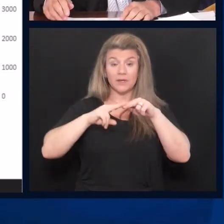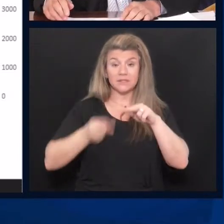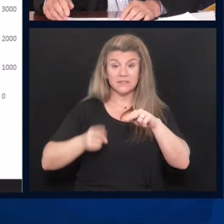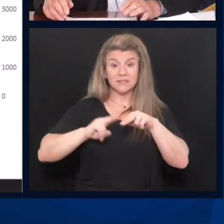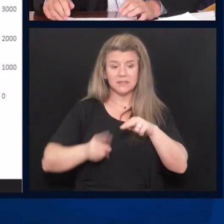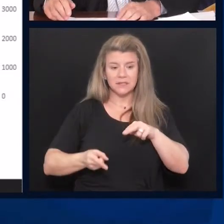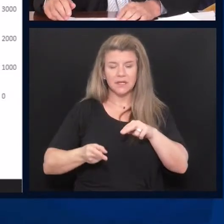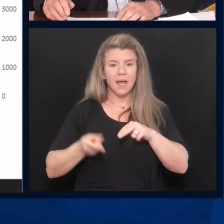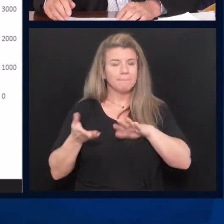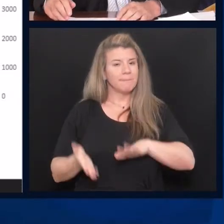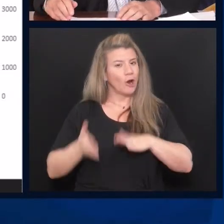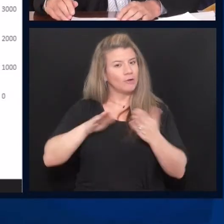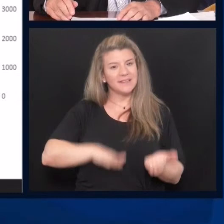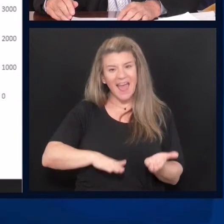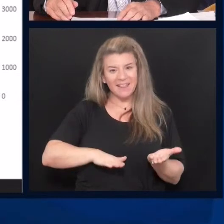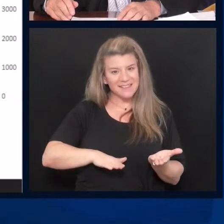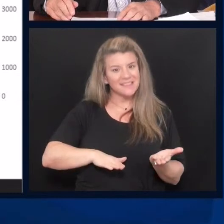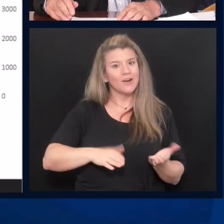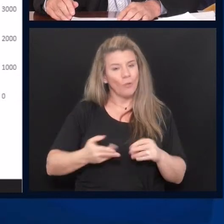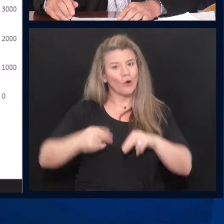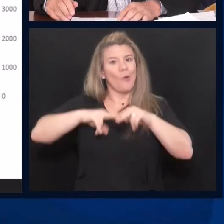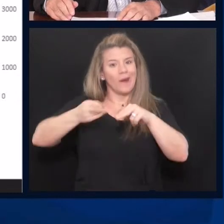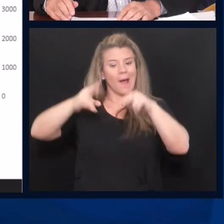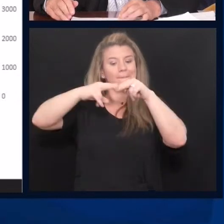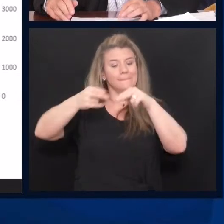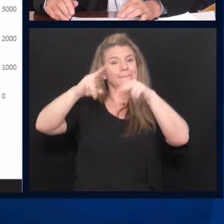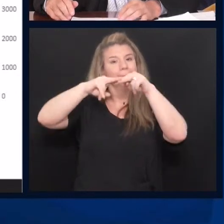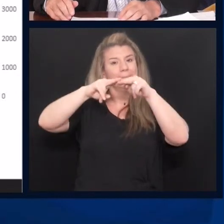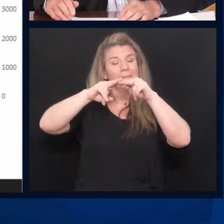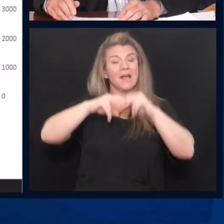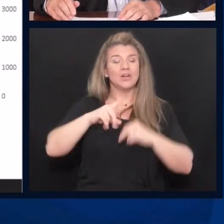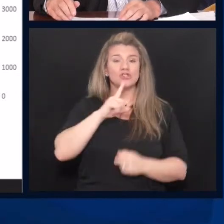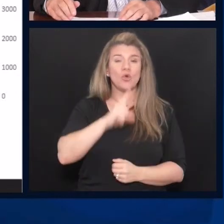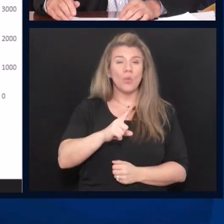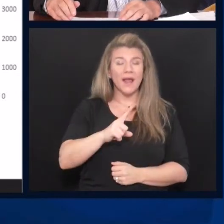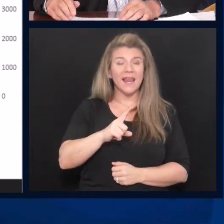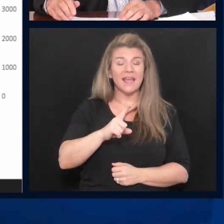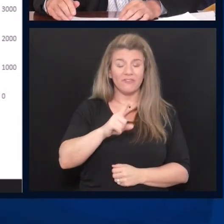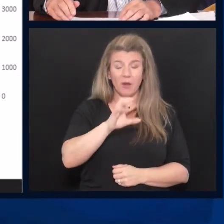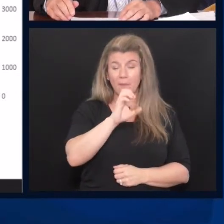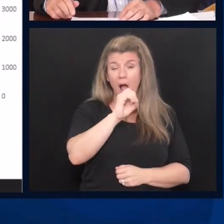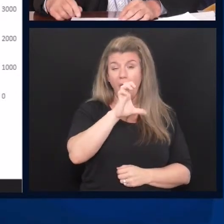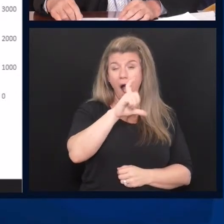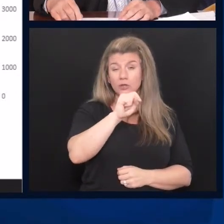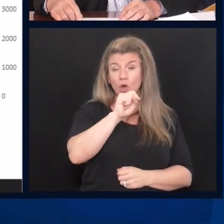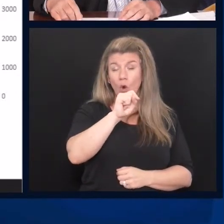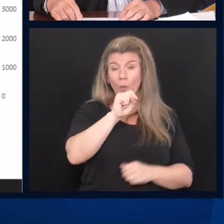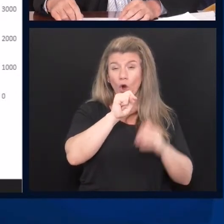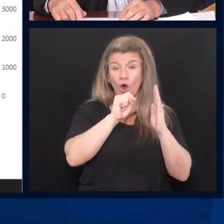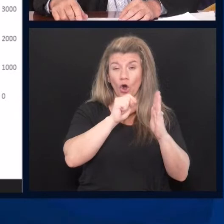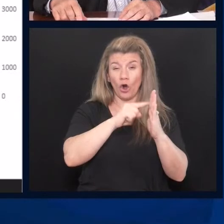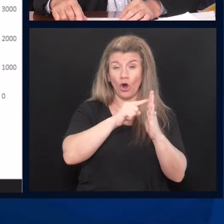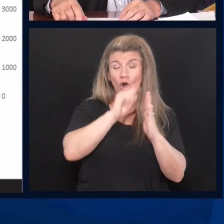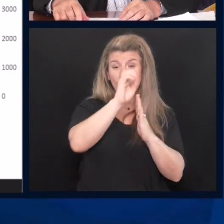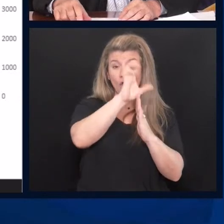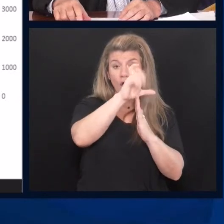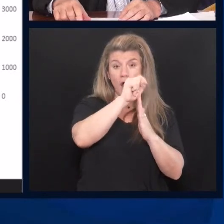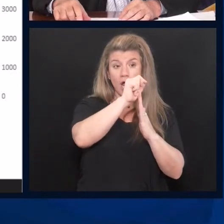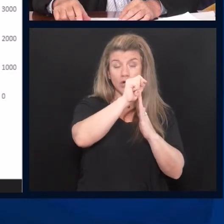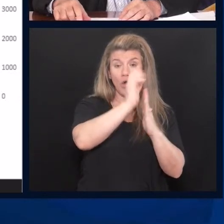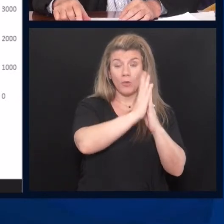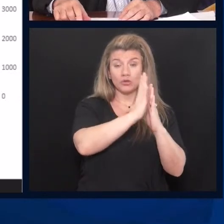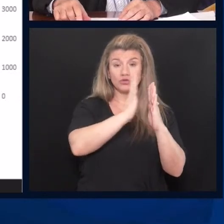our deaths were really starting to ramp up. And so from really the October time frame